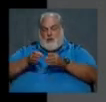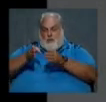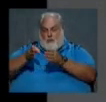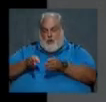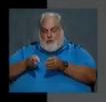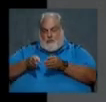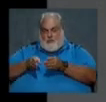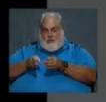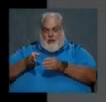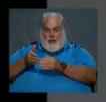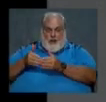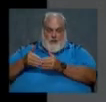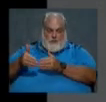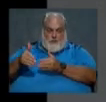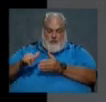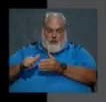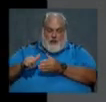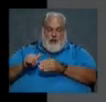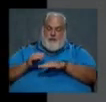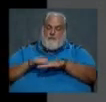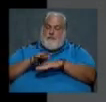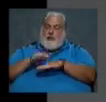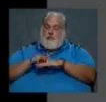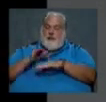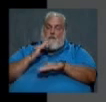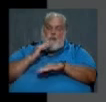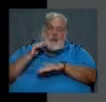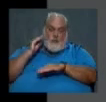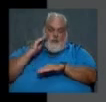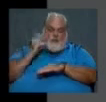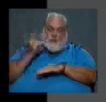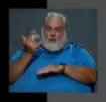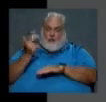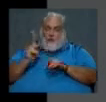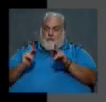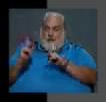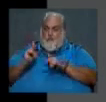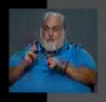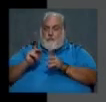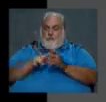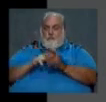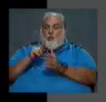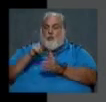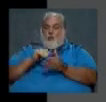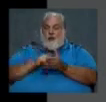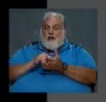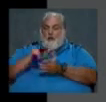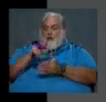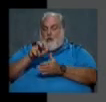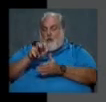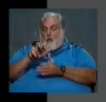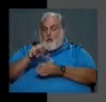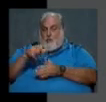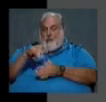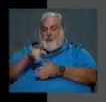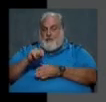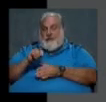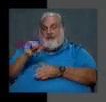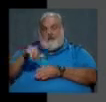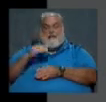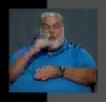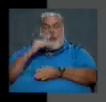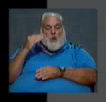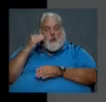occupant. The minimum area for a residence occupied by 13 persons is 1,350 square feet. This residence does